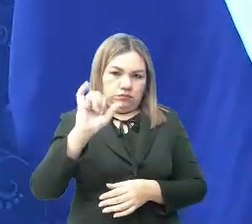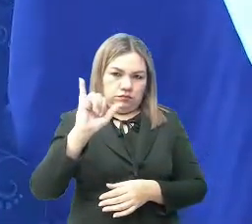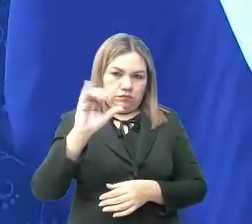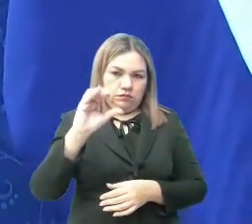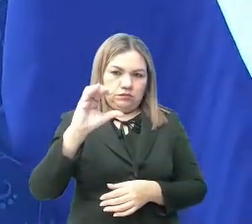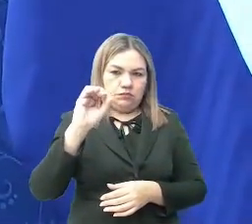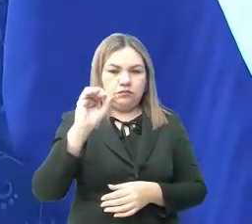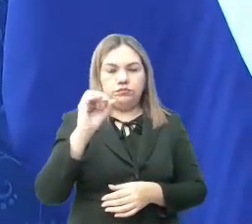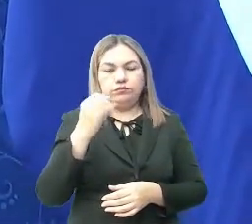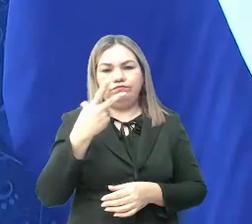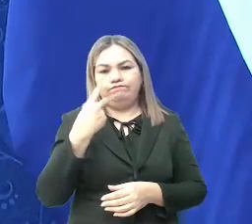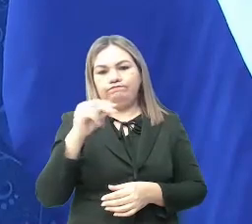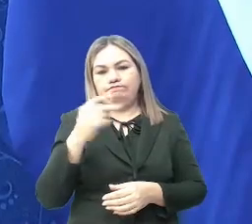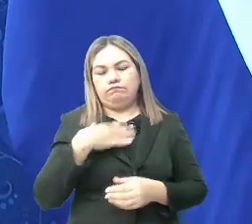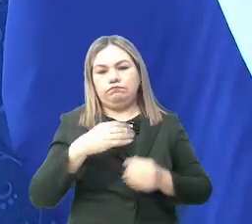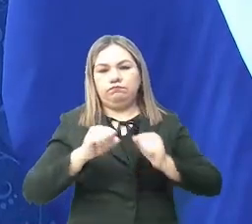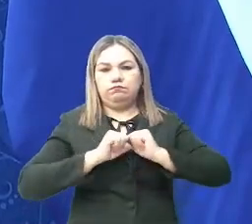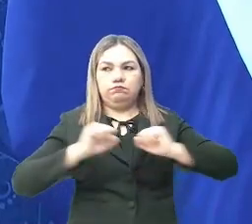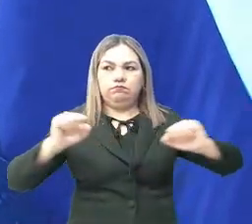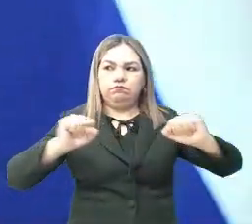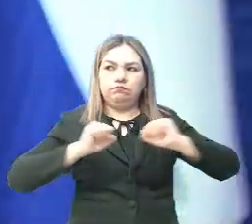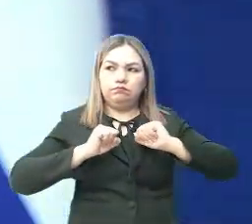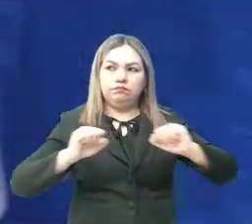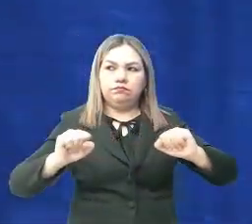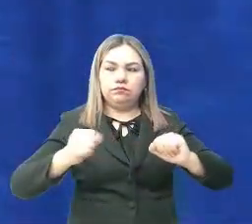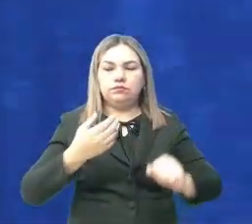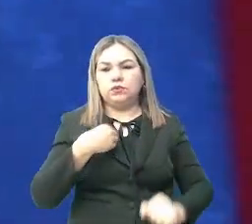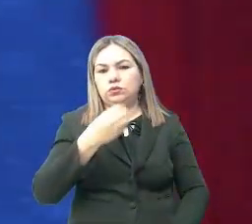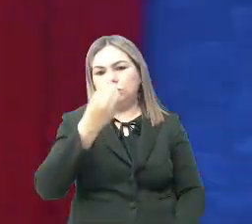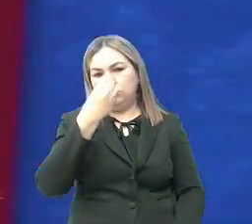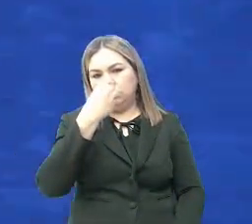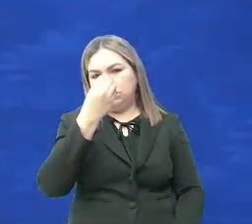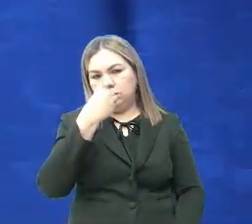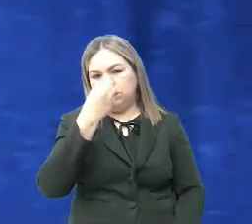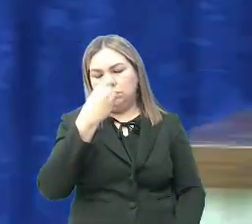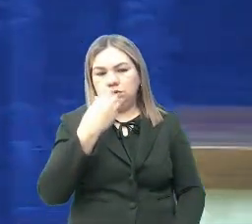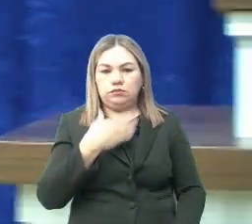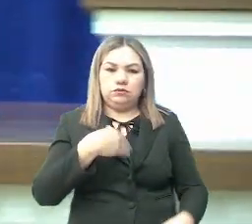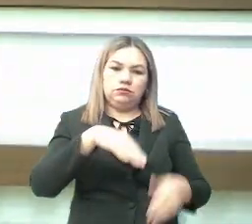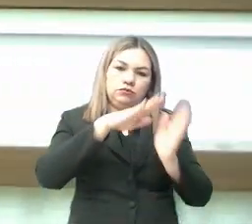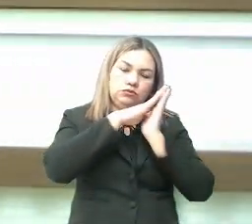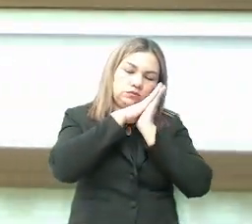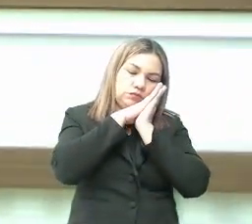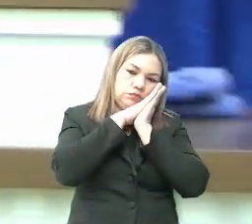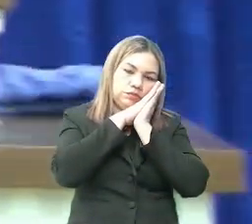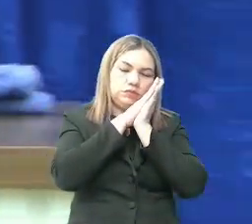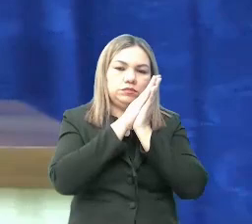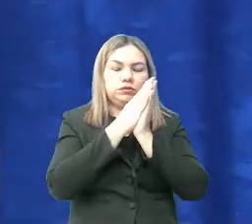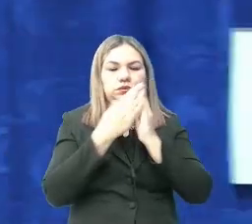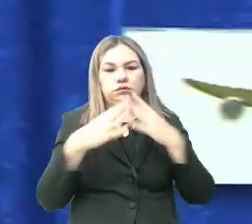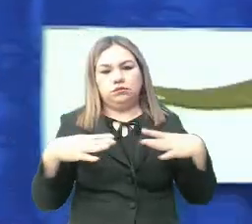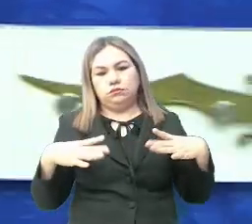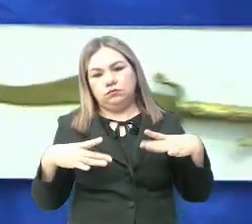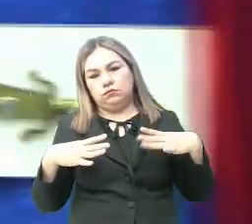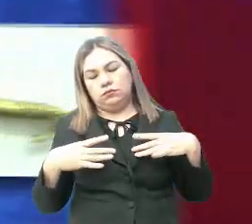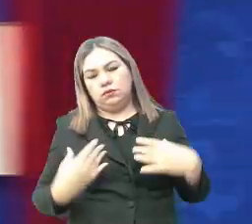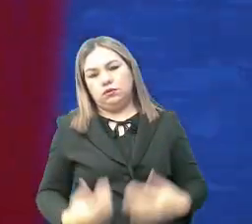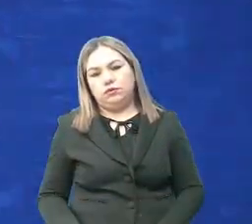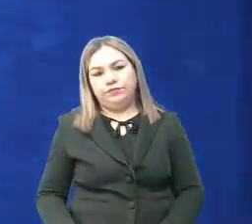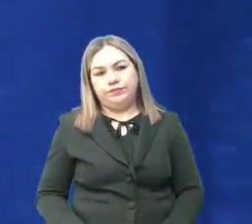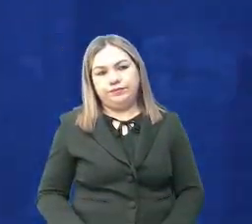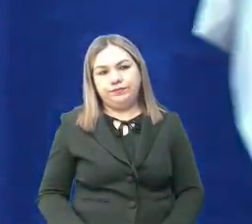church. There are many people that start eating. They don't no longer do exercise. They start